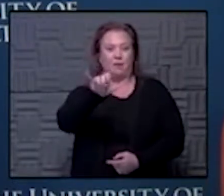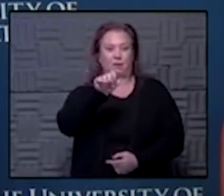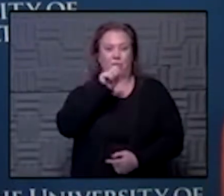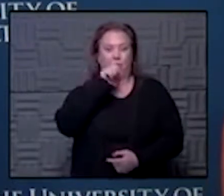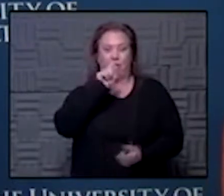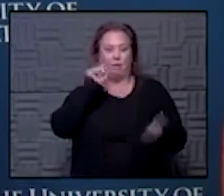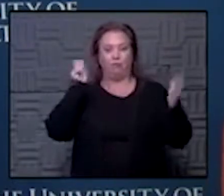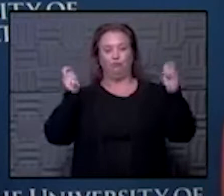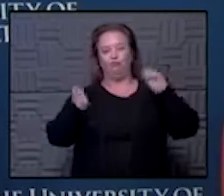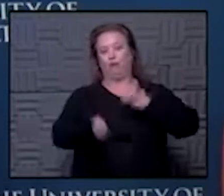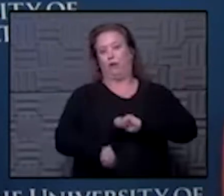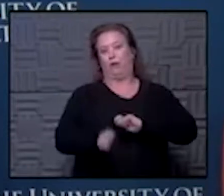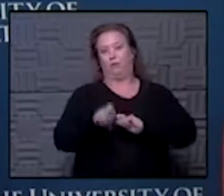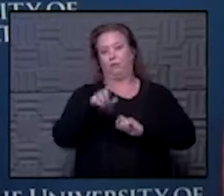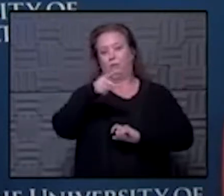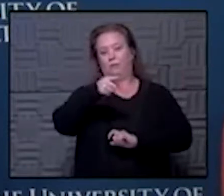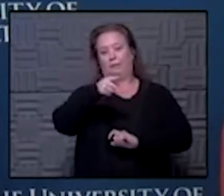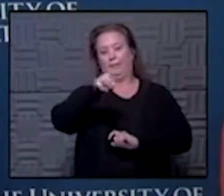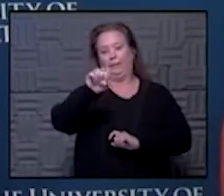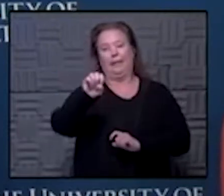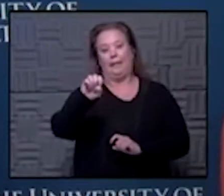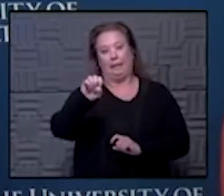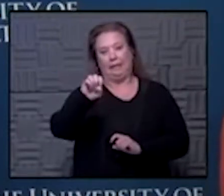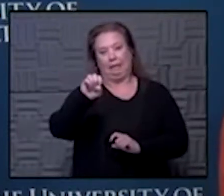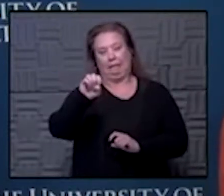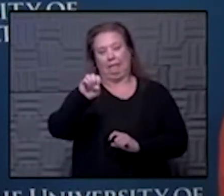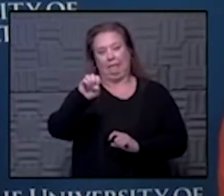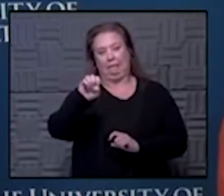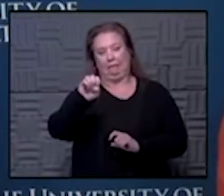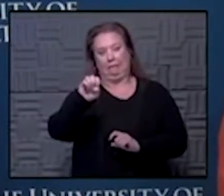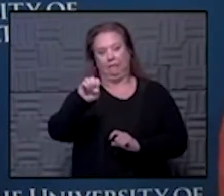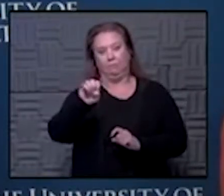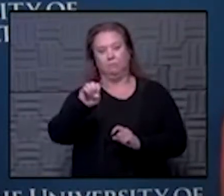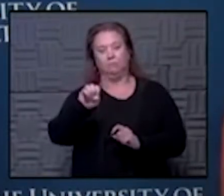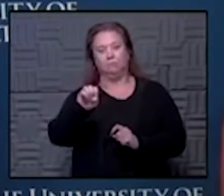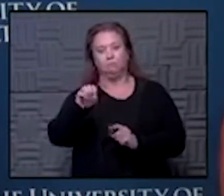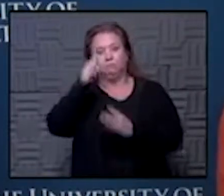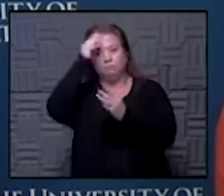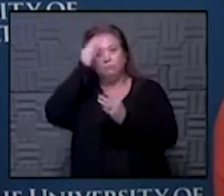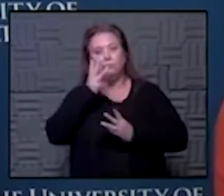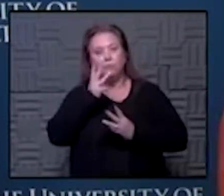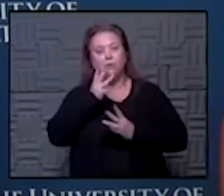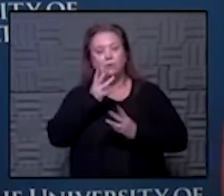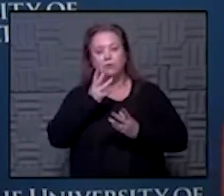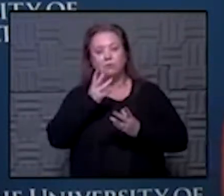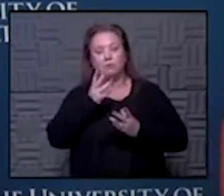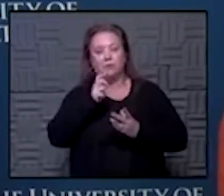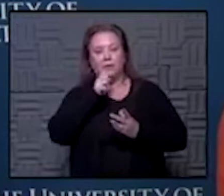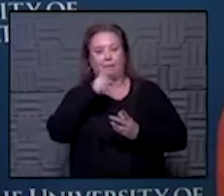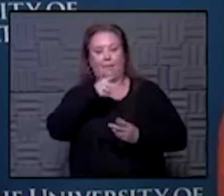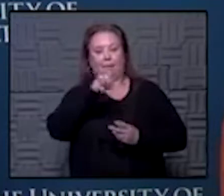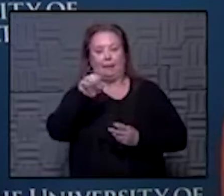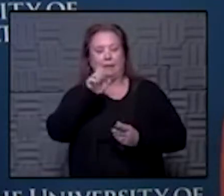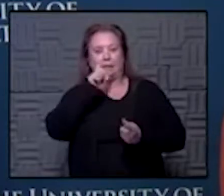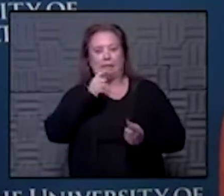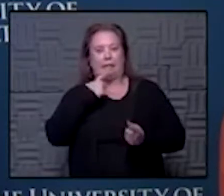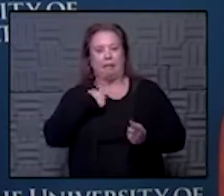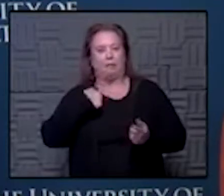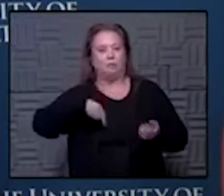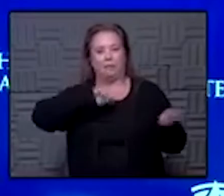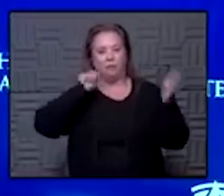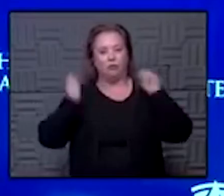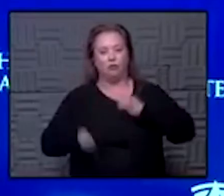any significant changes to our PPE, even as new information becomes available. It's not suggesting that we need to make any drastic